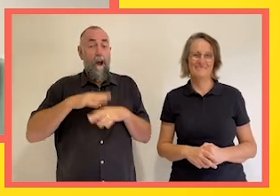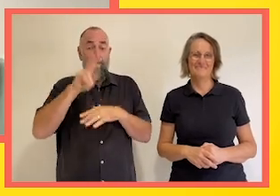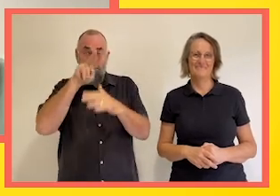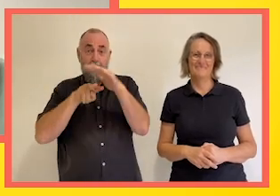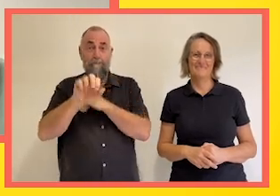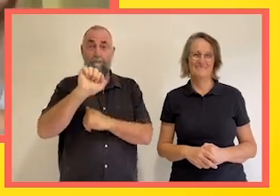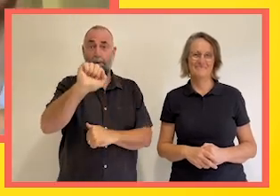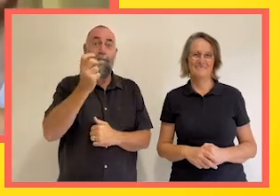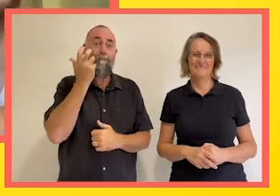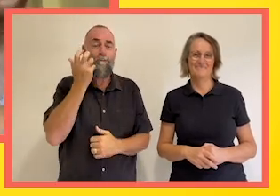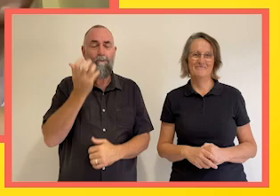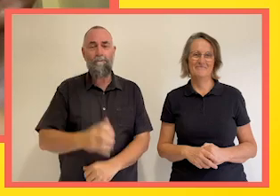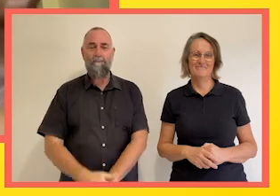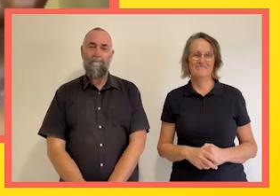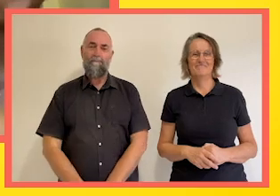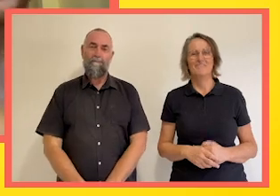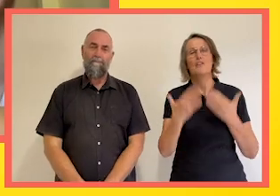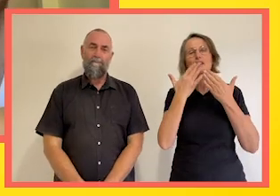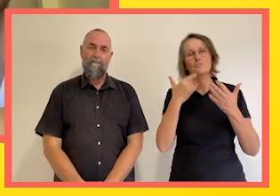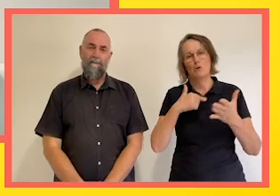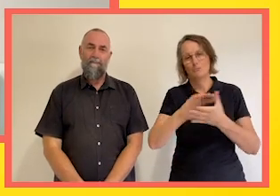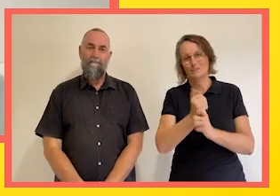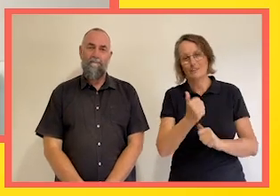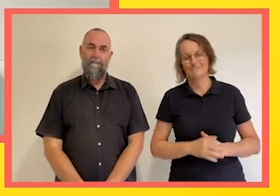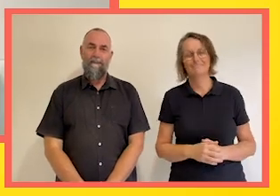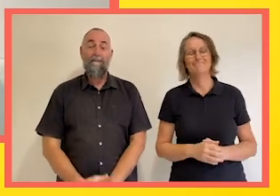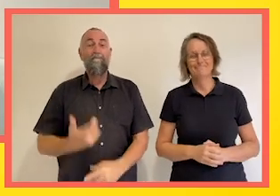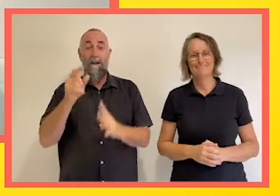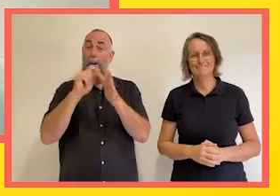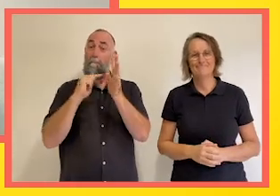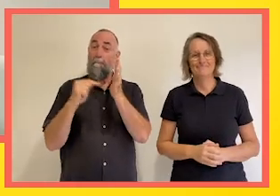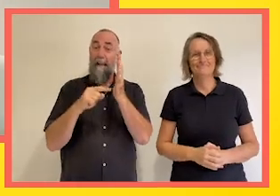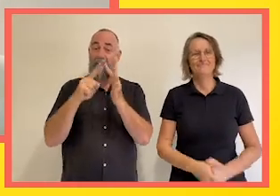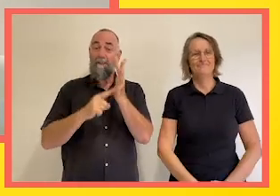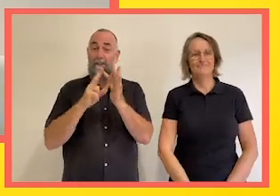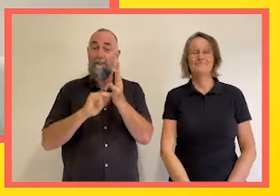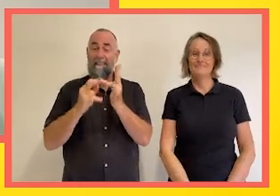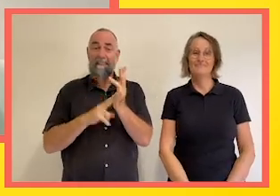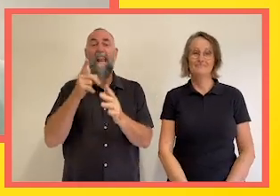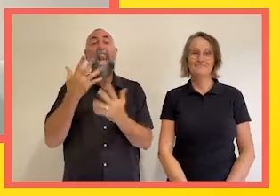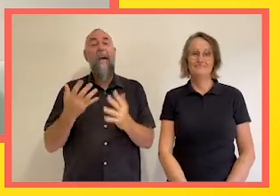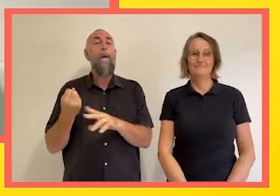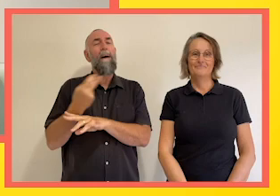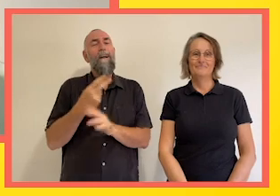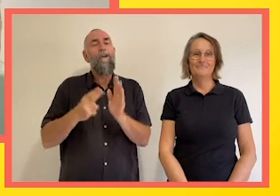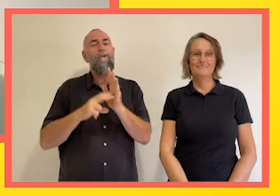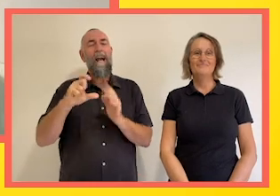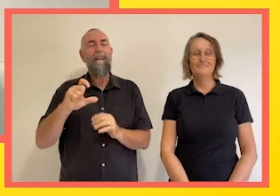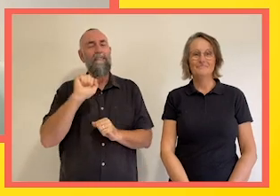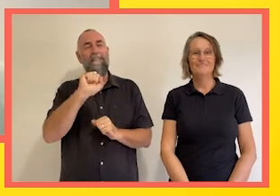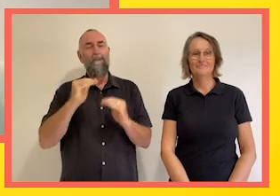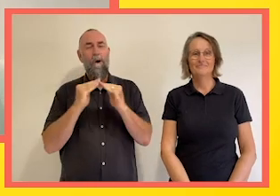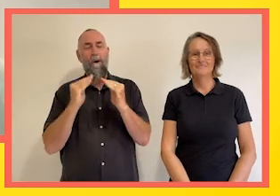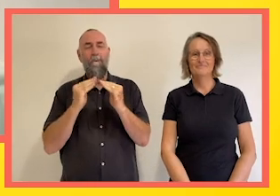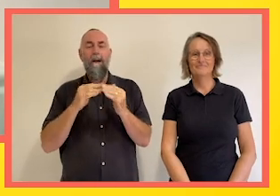next. Thank you. I appreciate you guys having me on here. Pat Jensen, what a legend. He has definitely settled back into Newcastle live. For those of